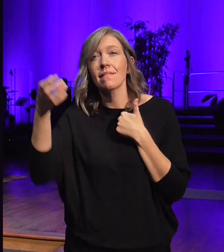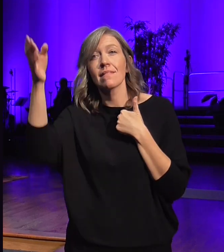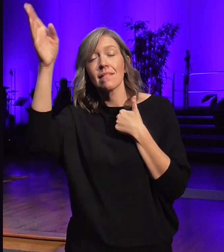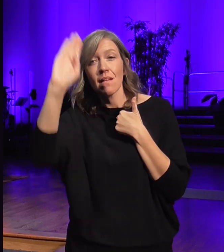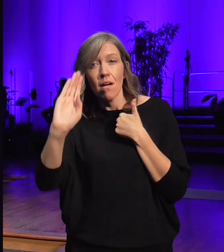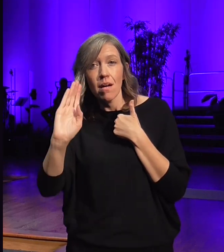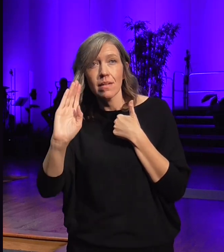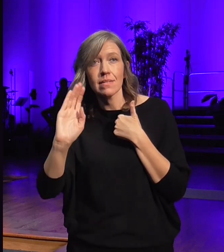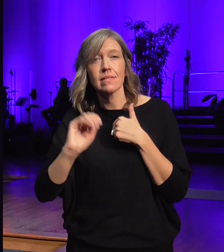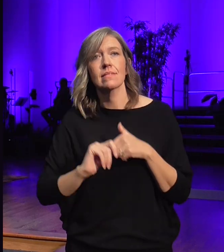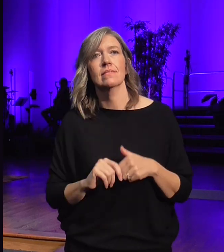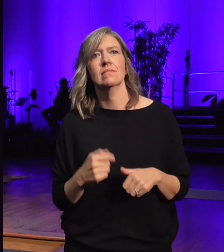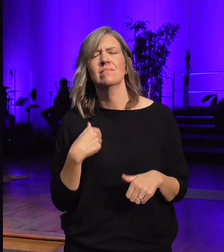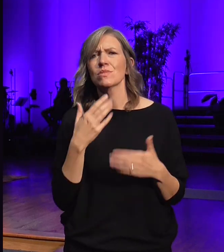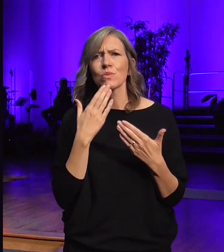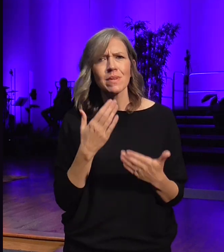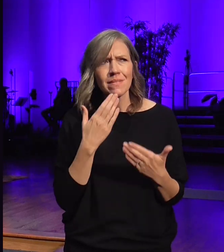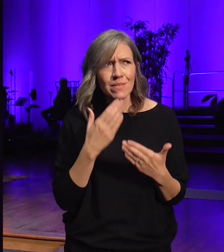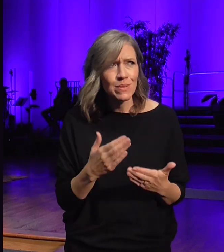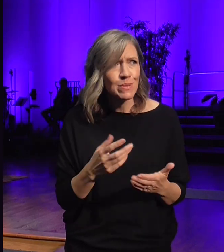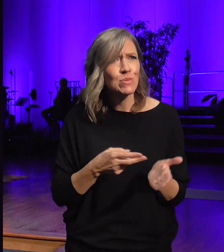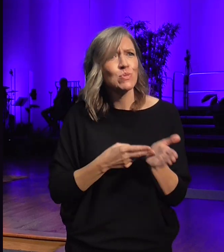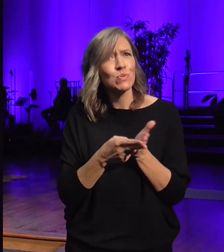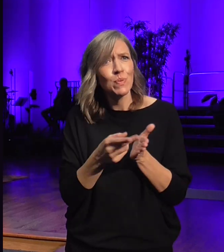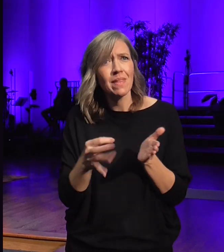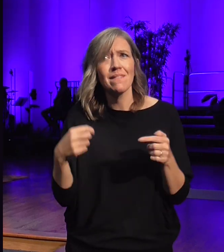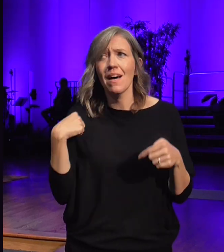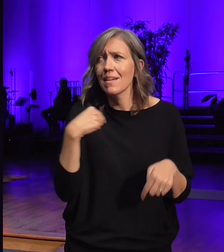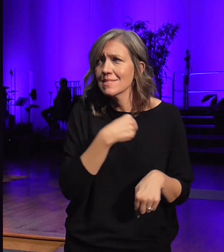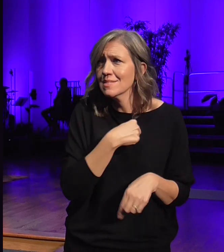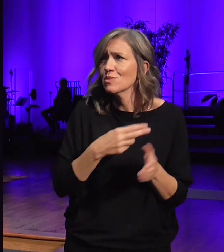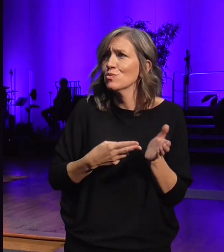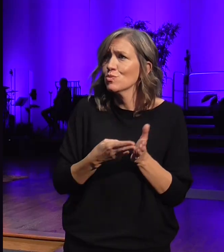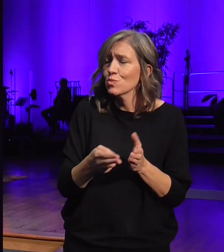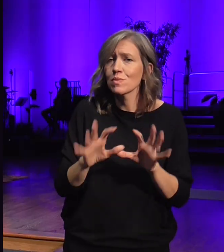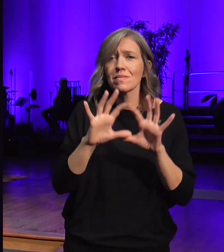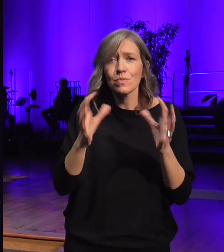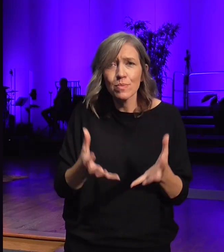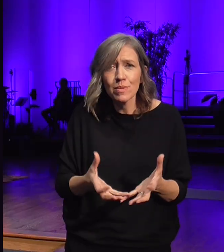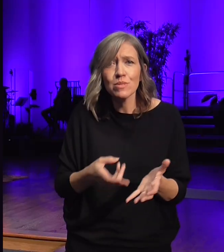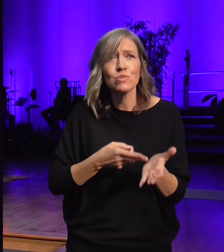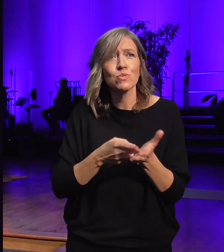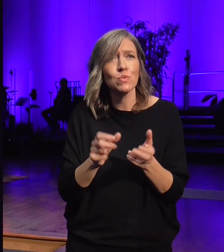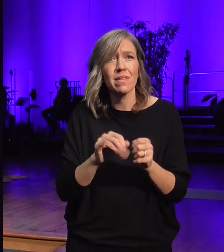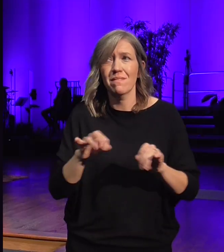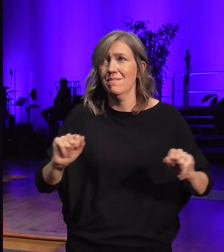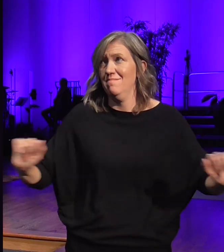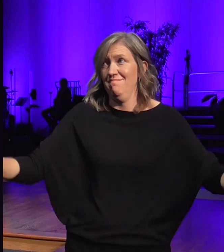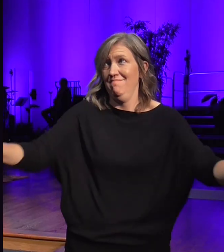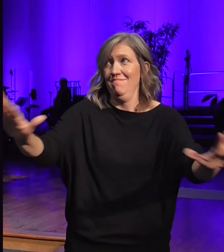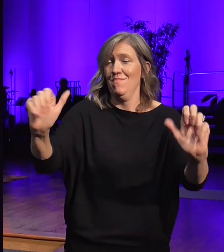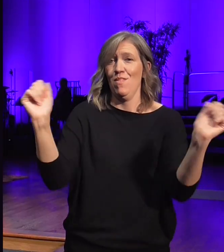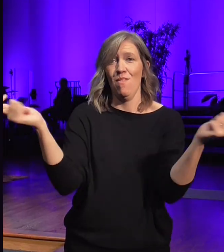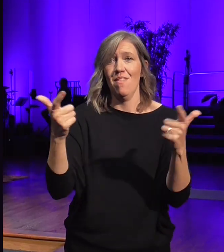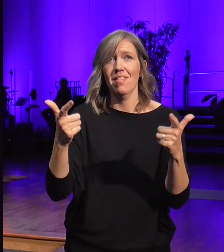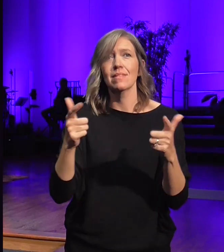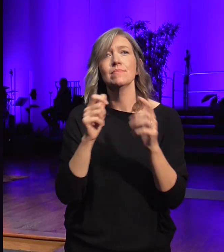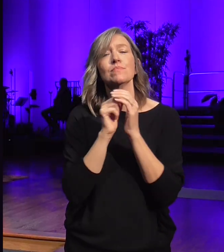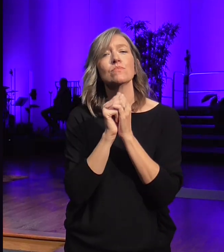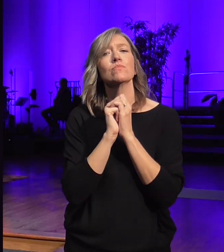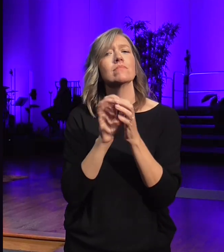grateful that this is the truth of us, the truth of our world, the truth of everyone. And we release this prayer now